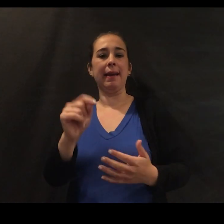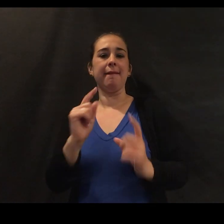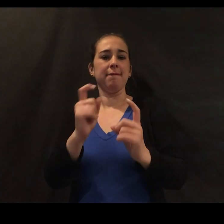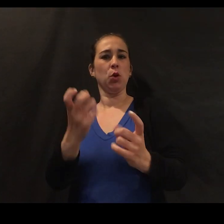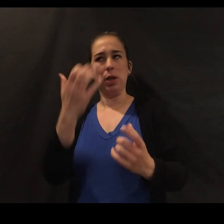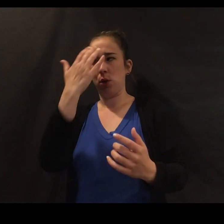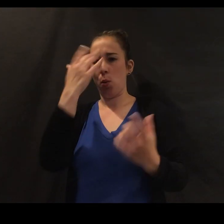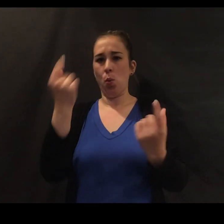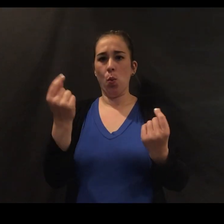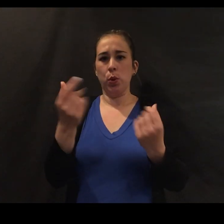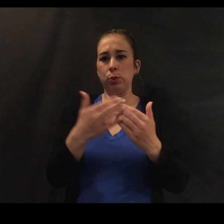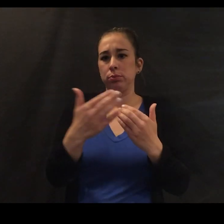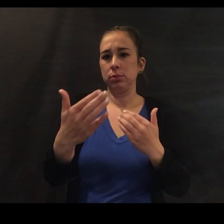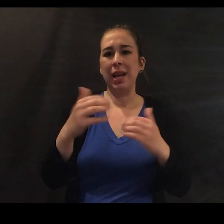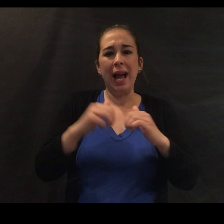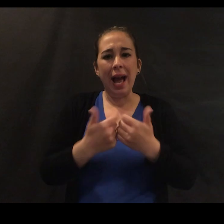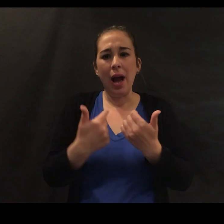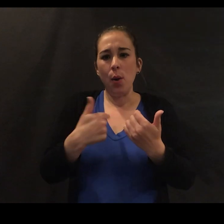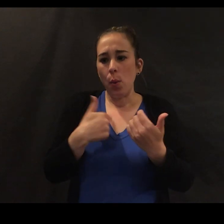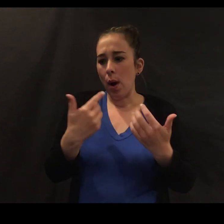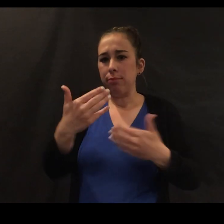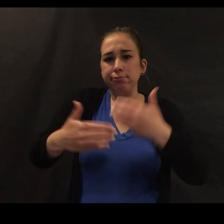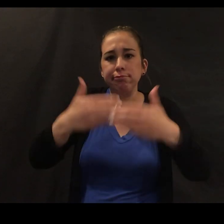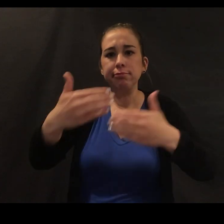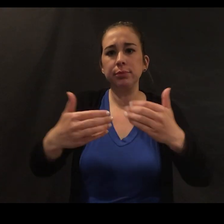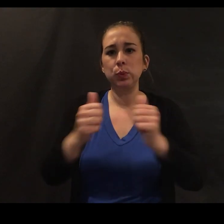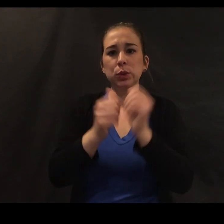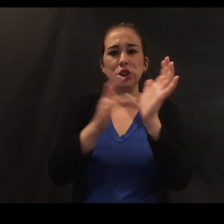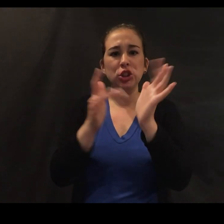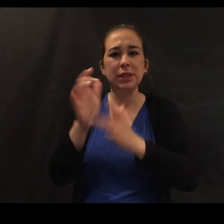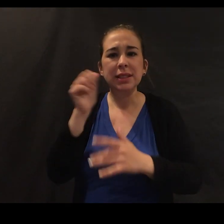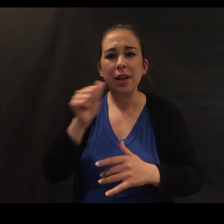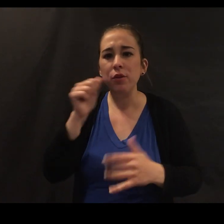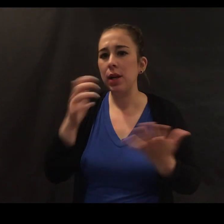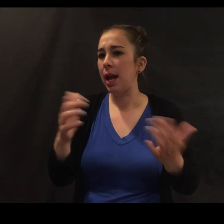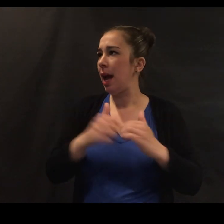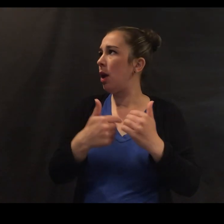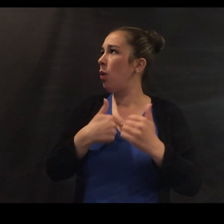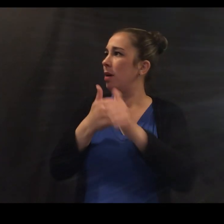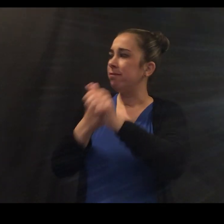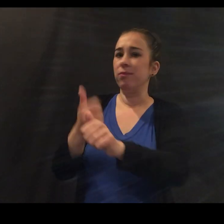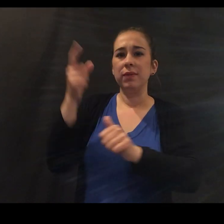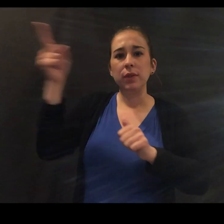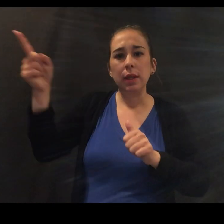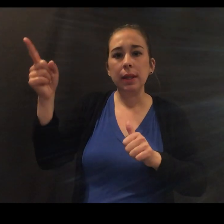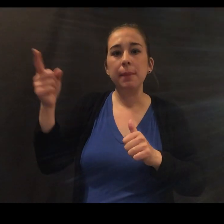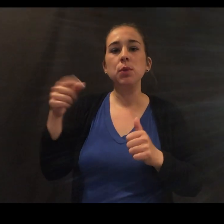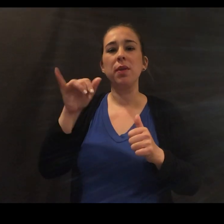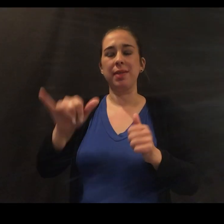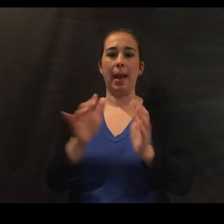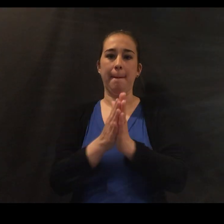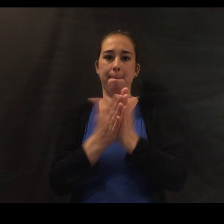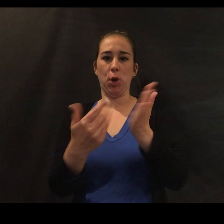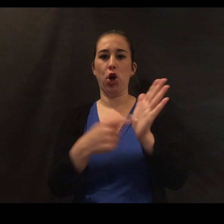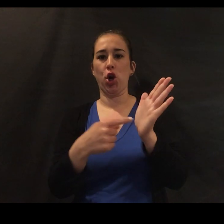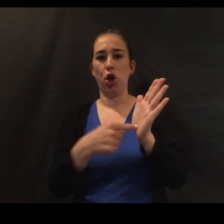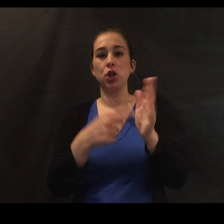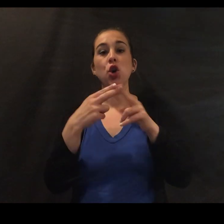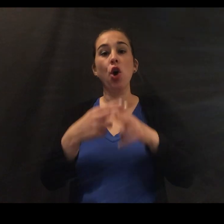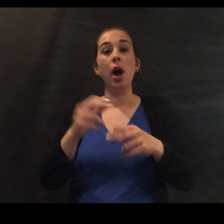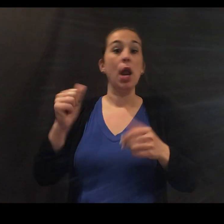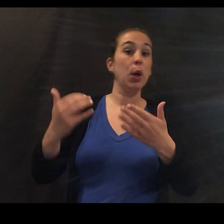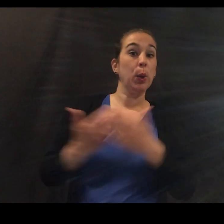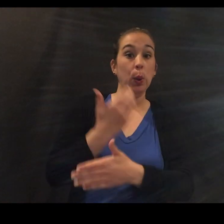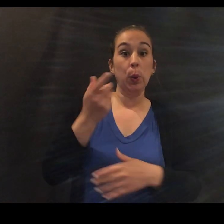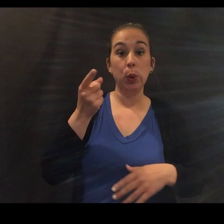I get on this journey with Jesus every day? How do I now live for Him? And that's what this little book is all about. It's called A New You. And the way that you